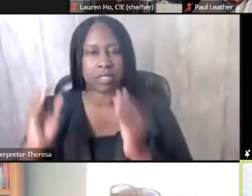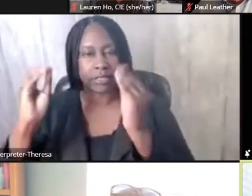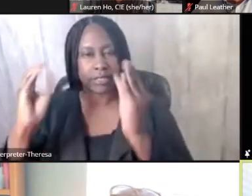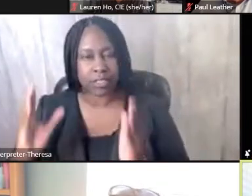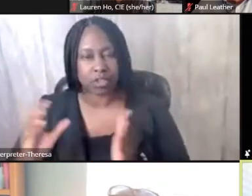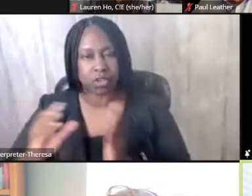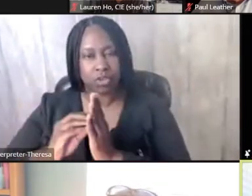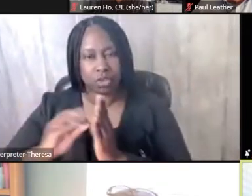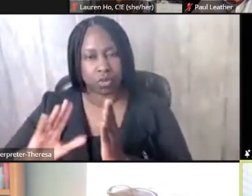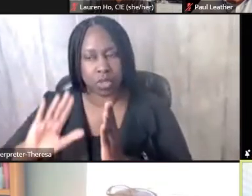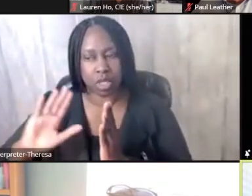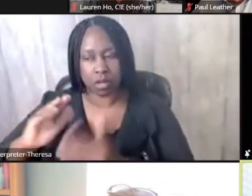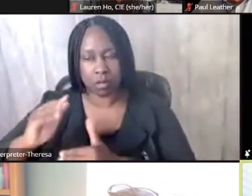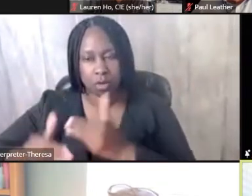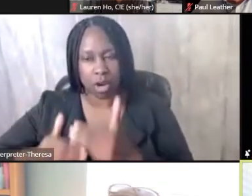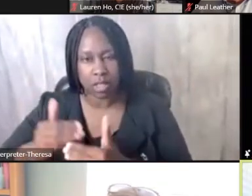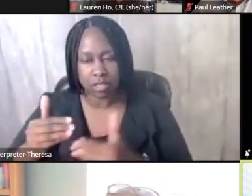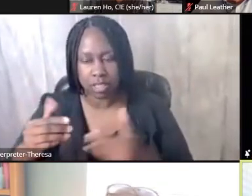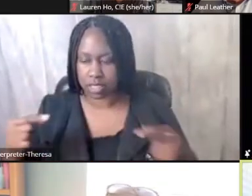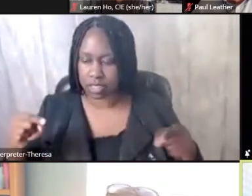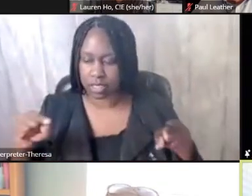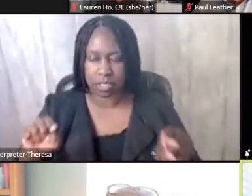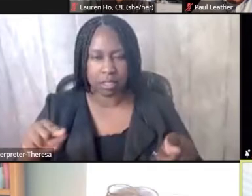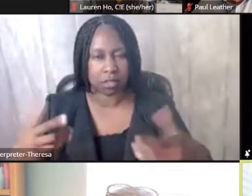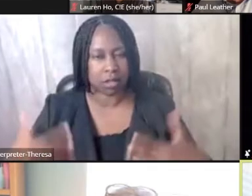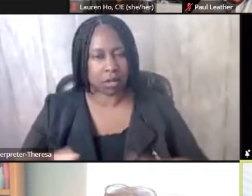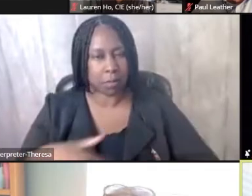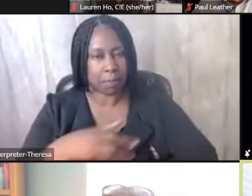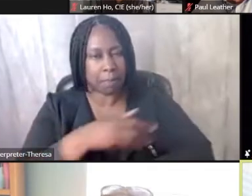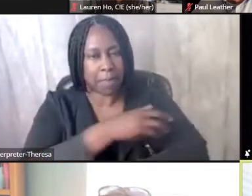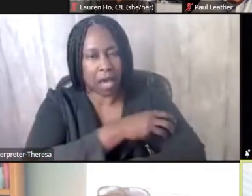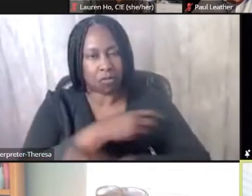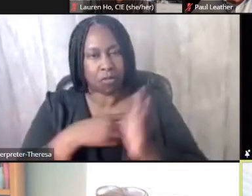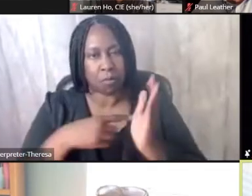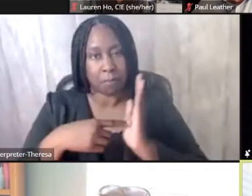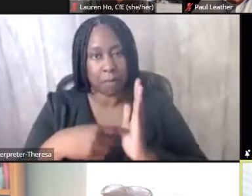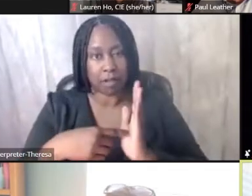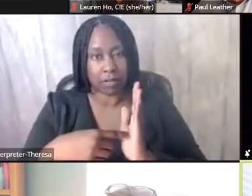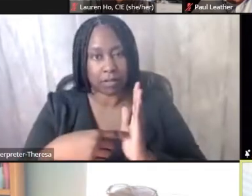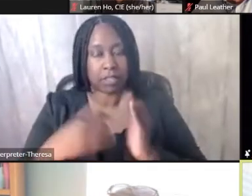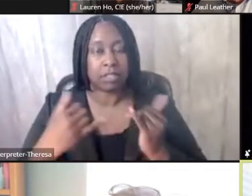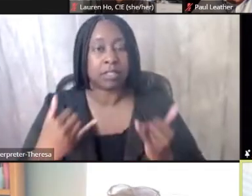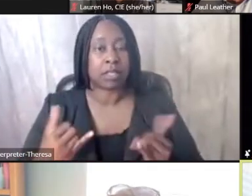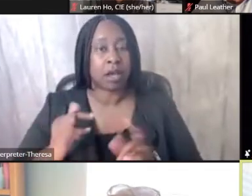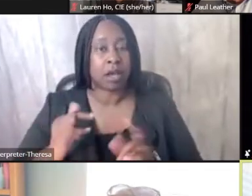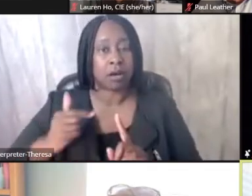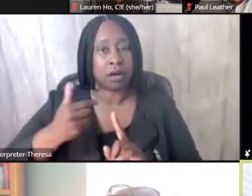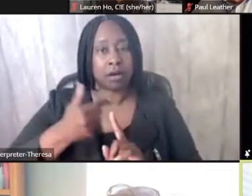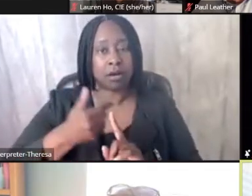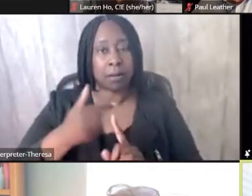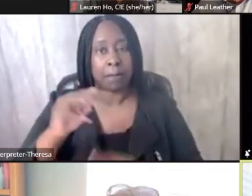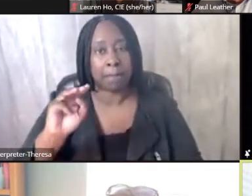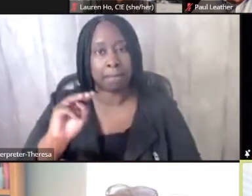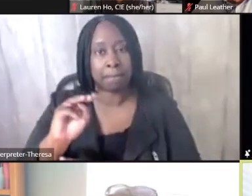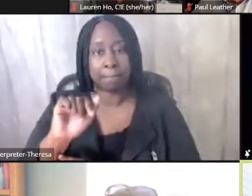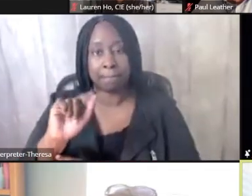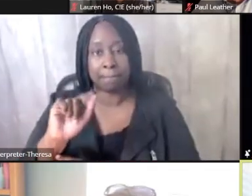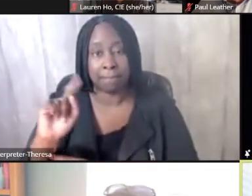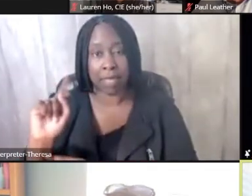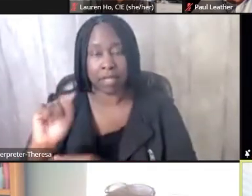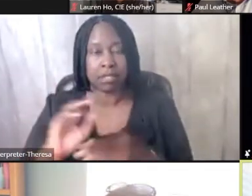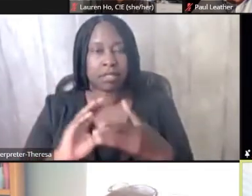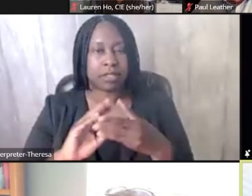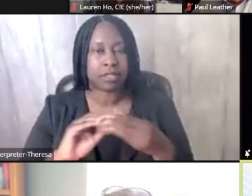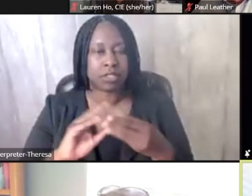students is a really powerful model, I think. So I'm going to hand it over to Matt to share about his experience with